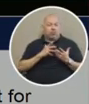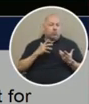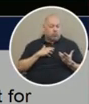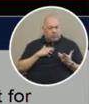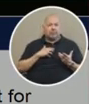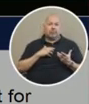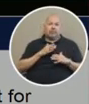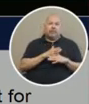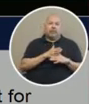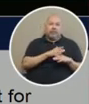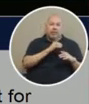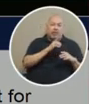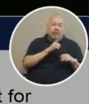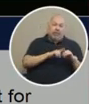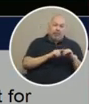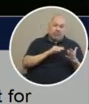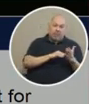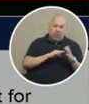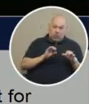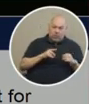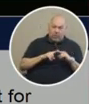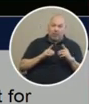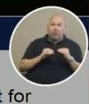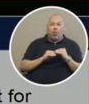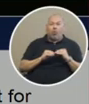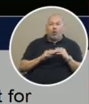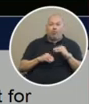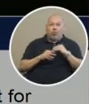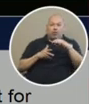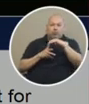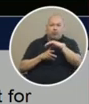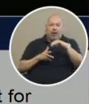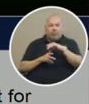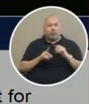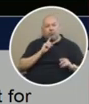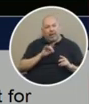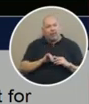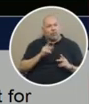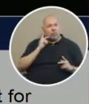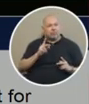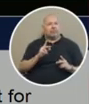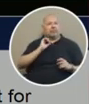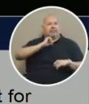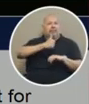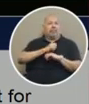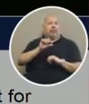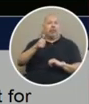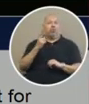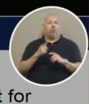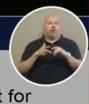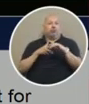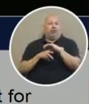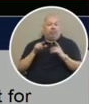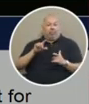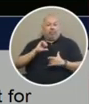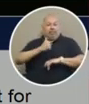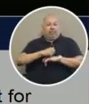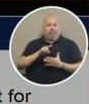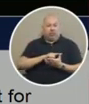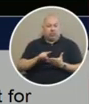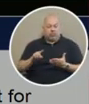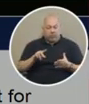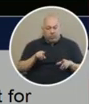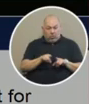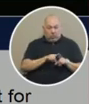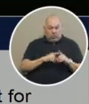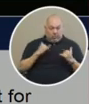Paso County Medical Society and the need for additional drive-throughs. They're actually looking at seeing if we can set up another drive-through this week. Expanding